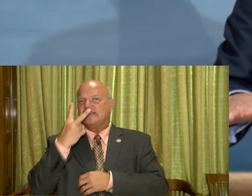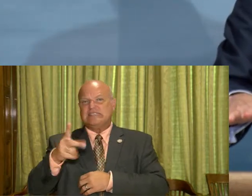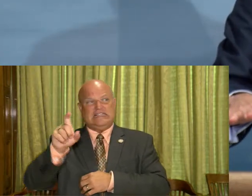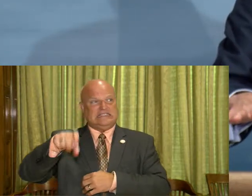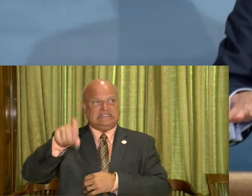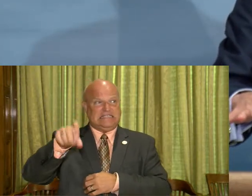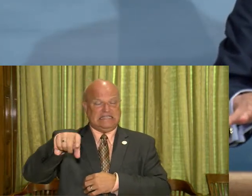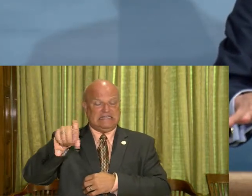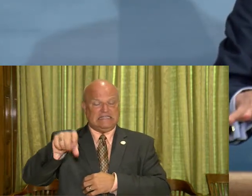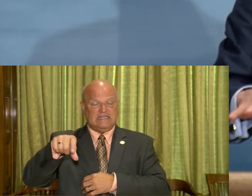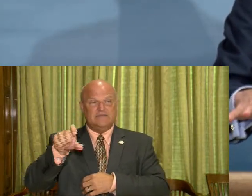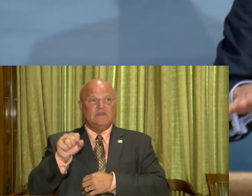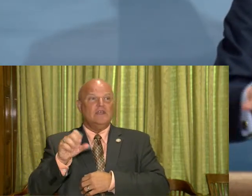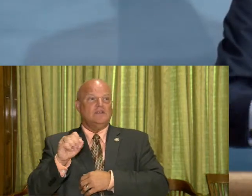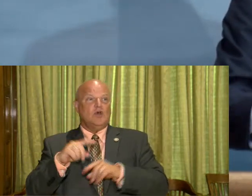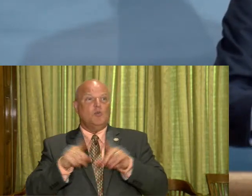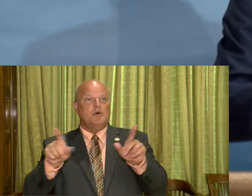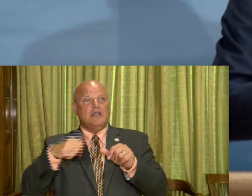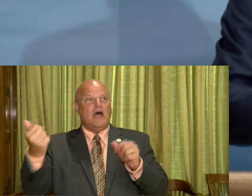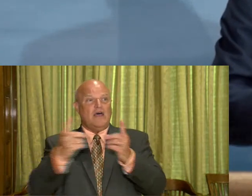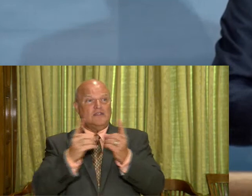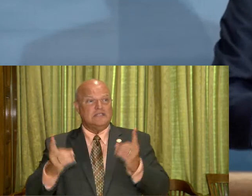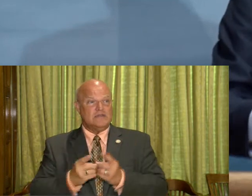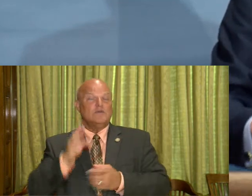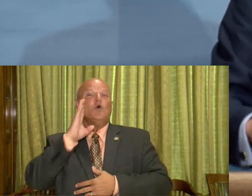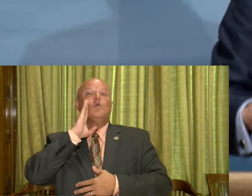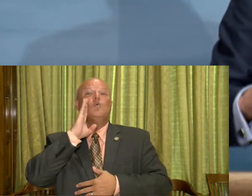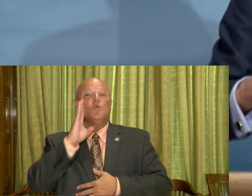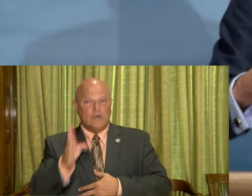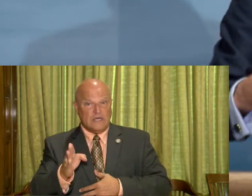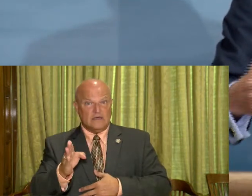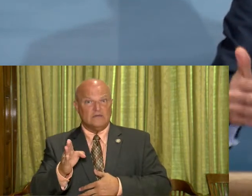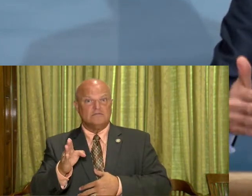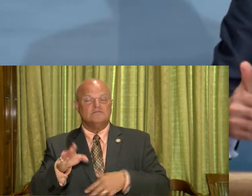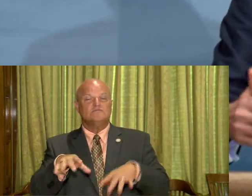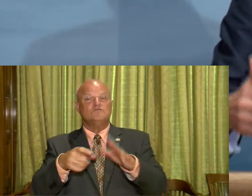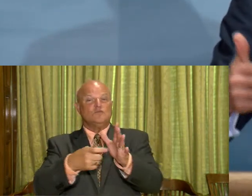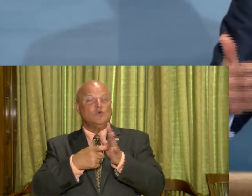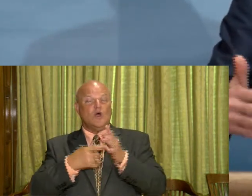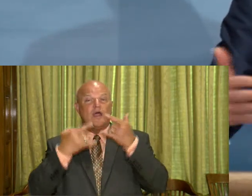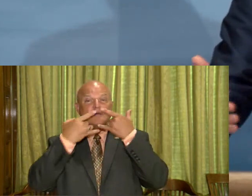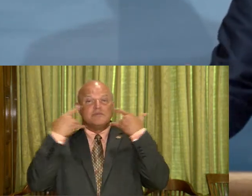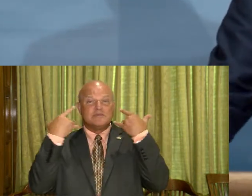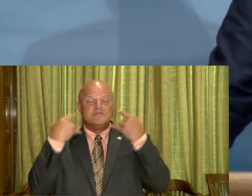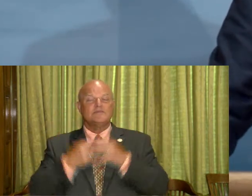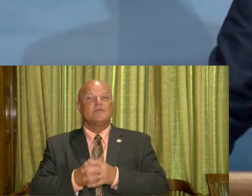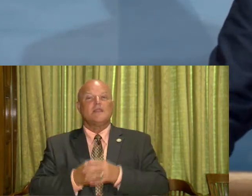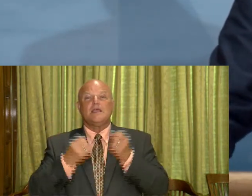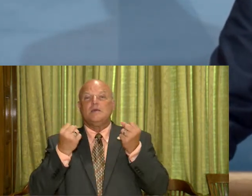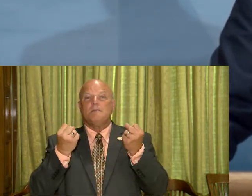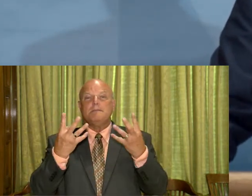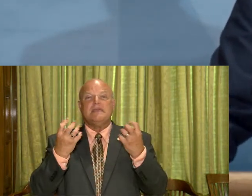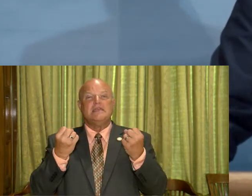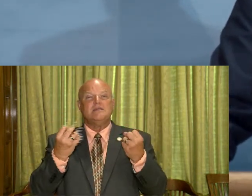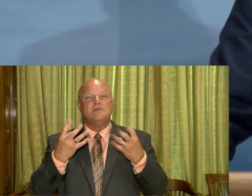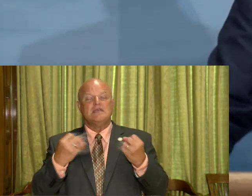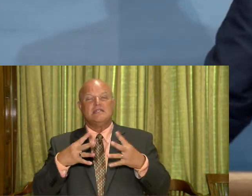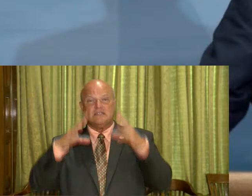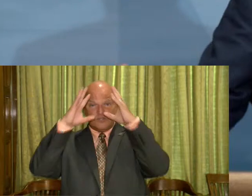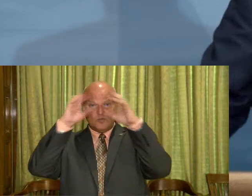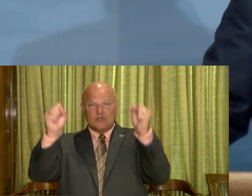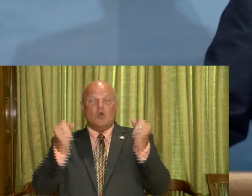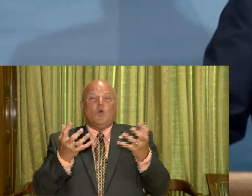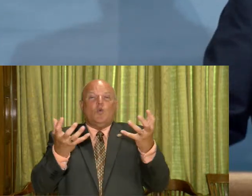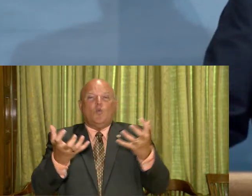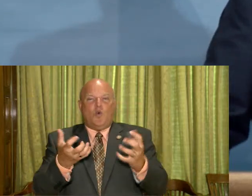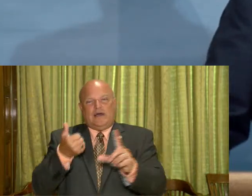it's needed. But other districts will embrace that. But most of them that I talk to want that local decision-making authority. They